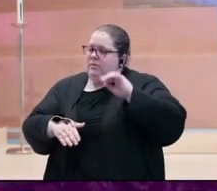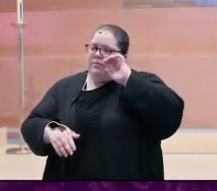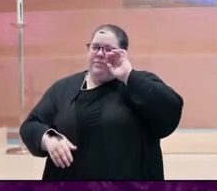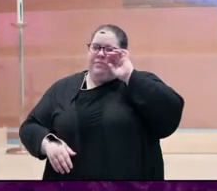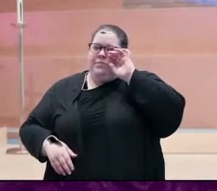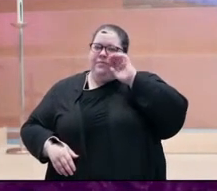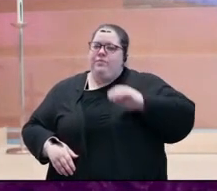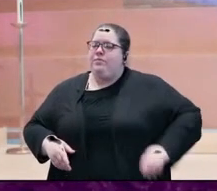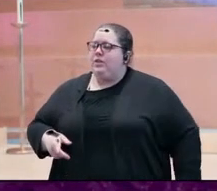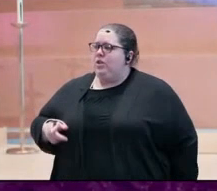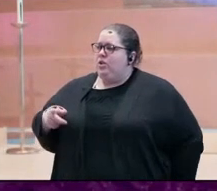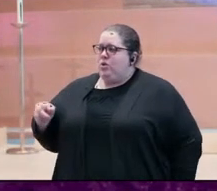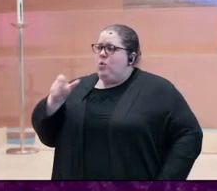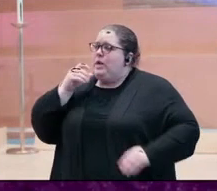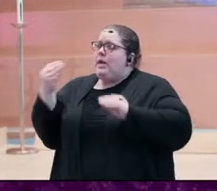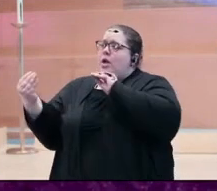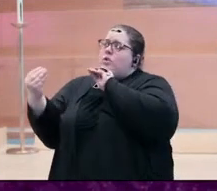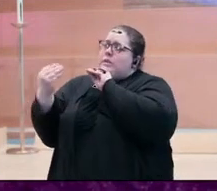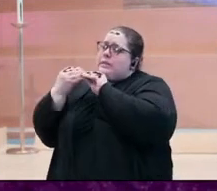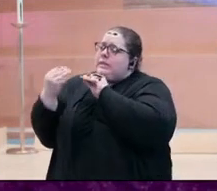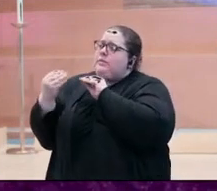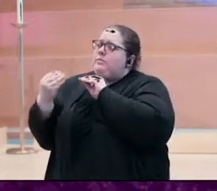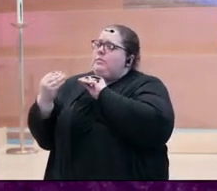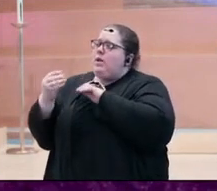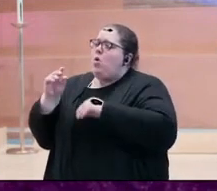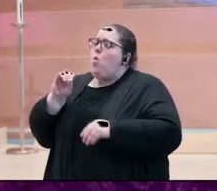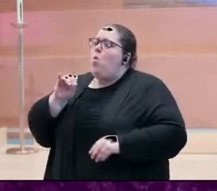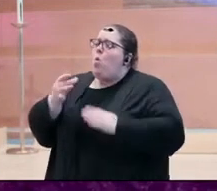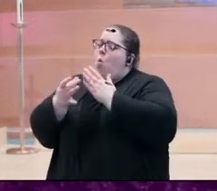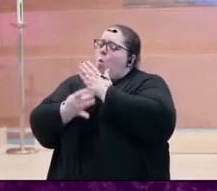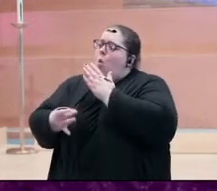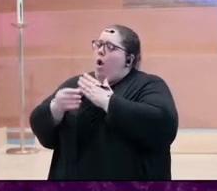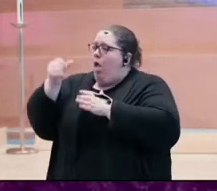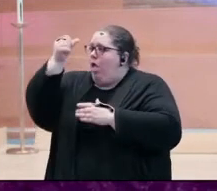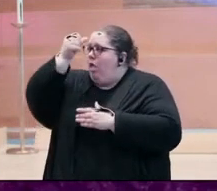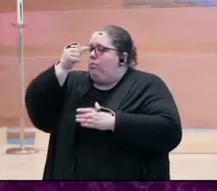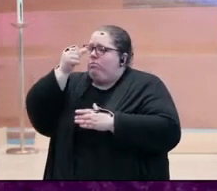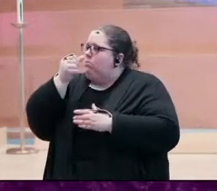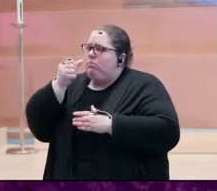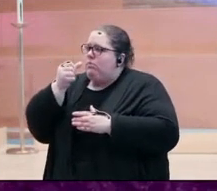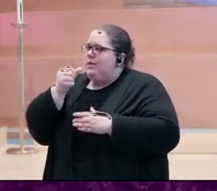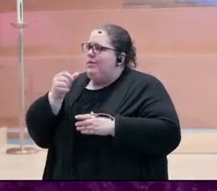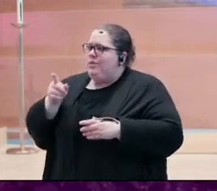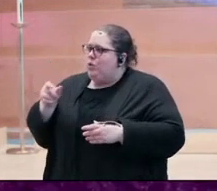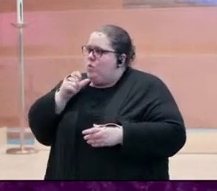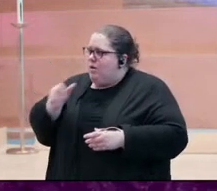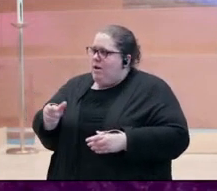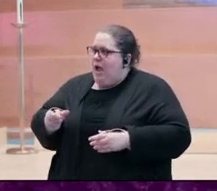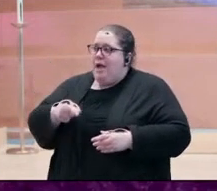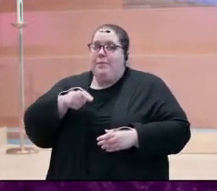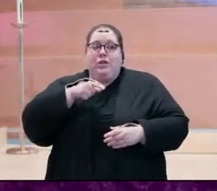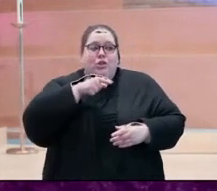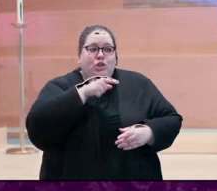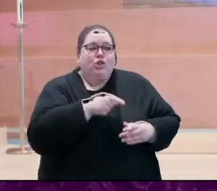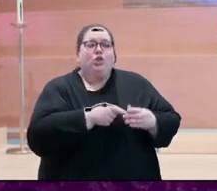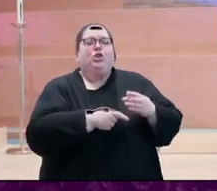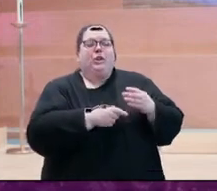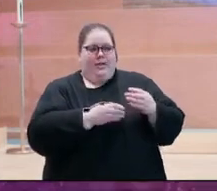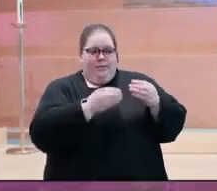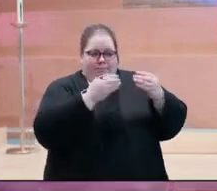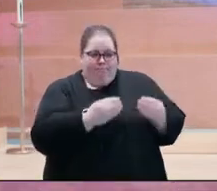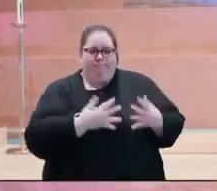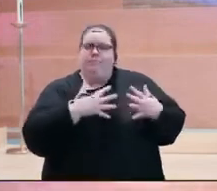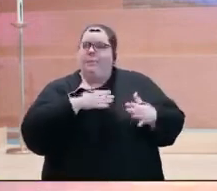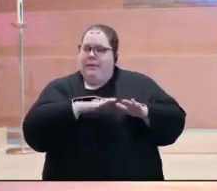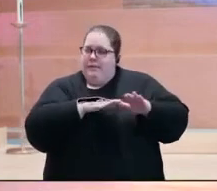my head, but she has anointed my feet with rare perfume. Obviously, hospitality